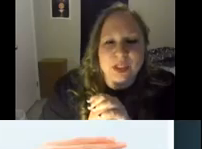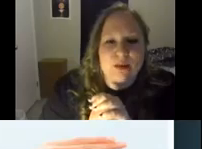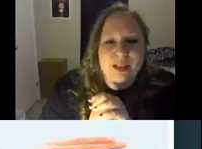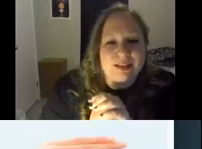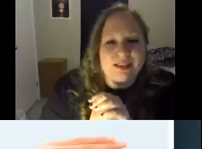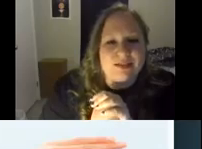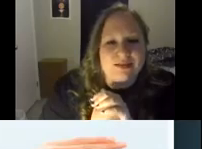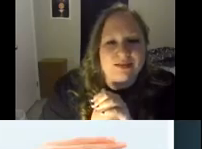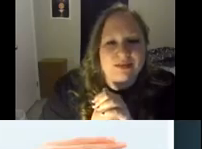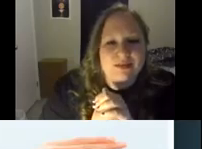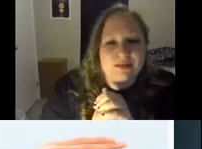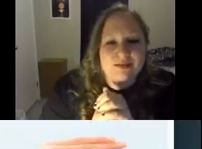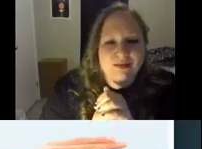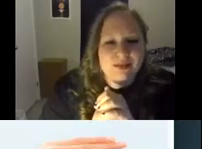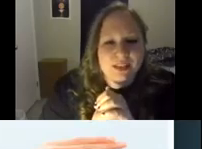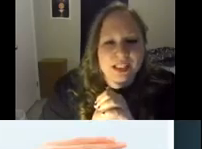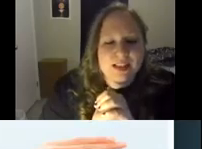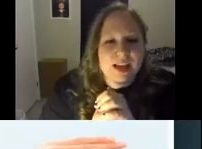Comments?